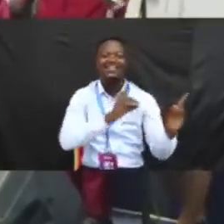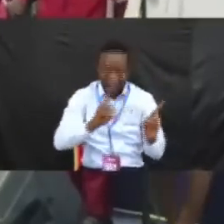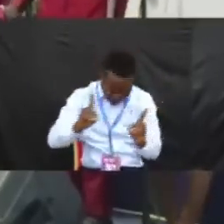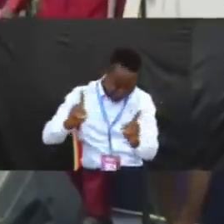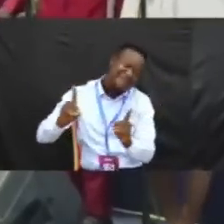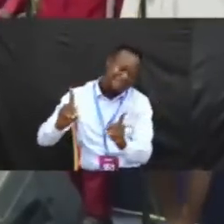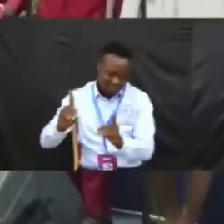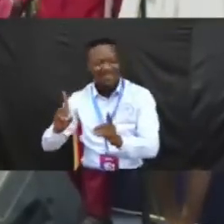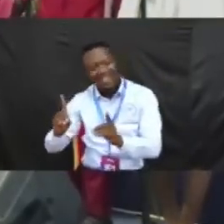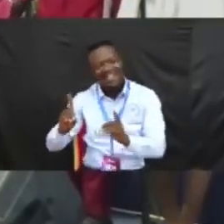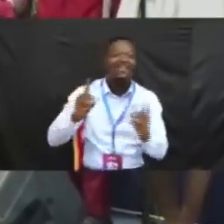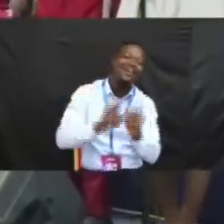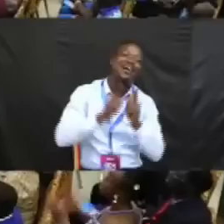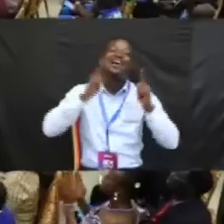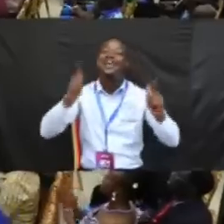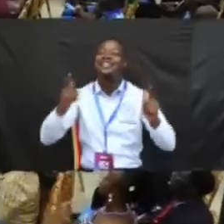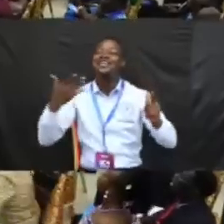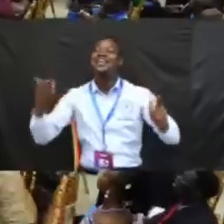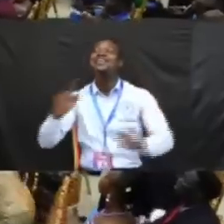He has done